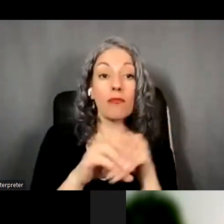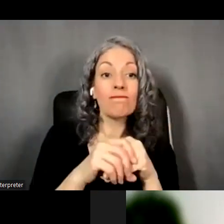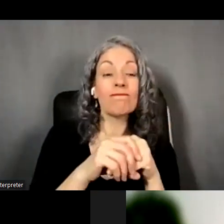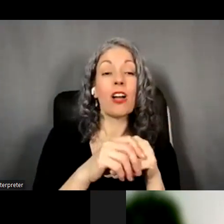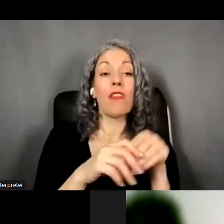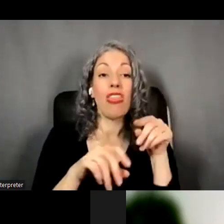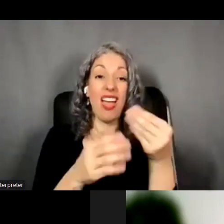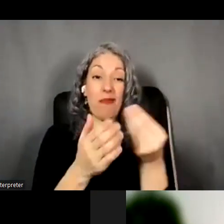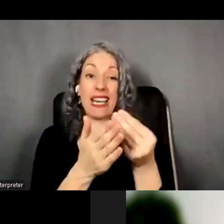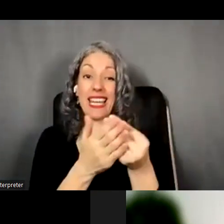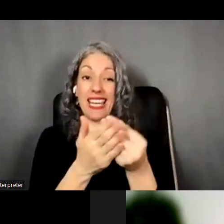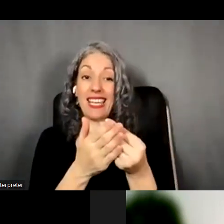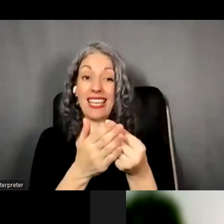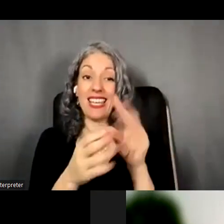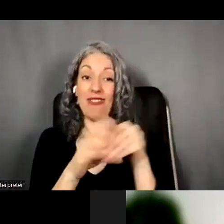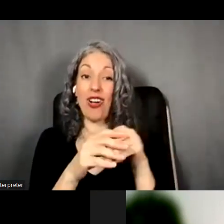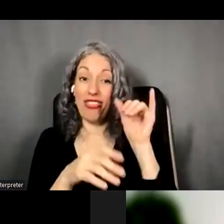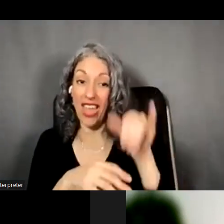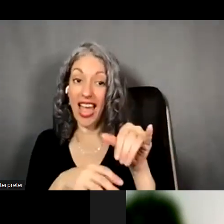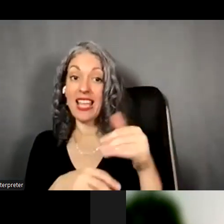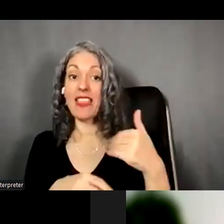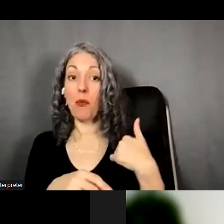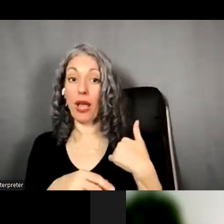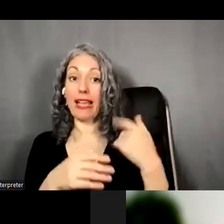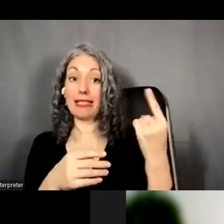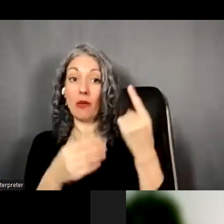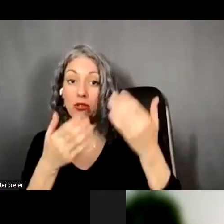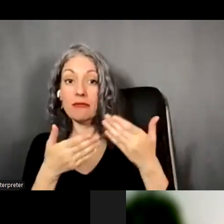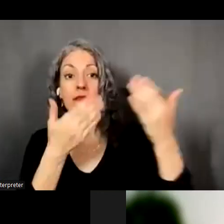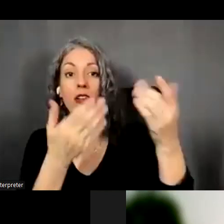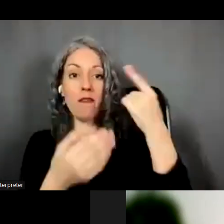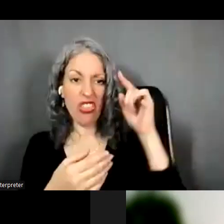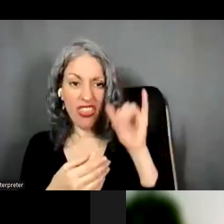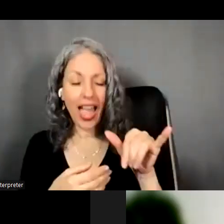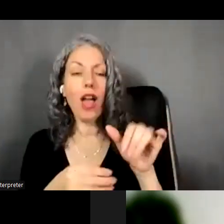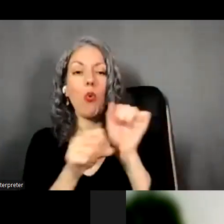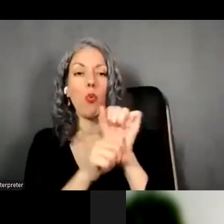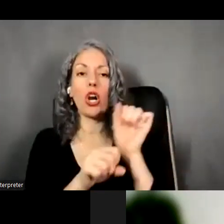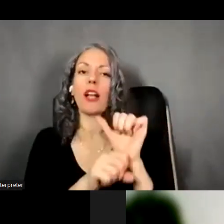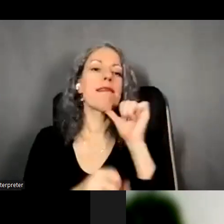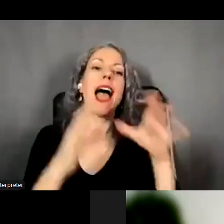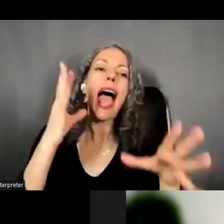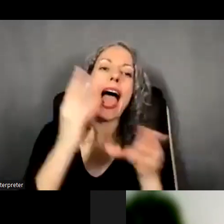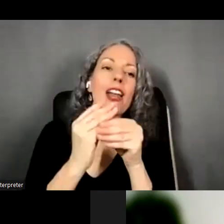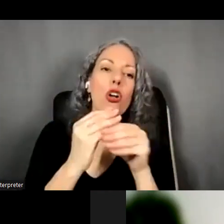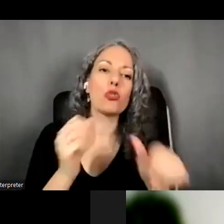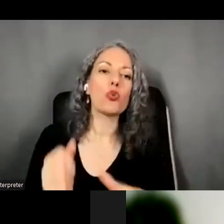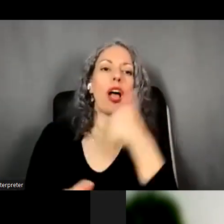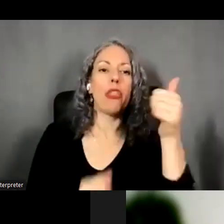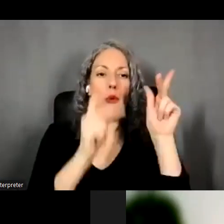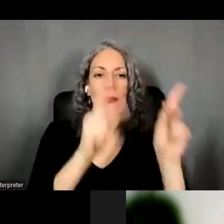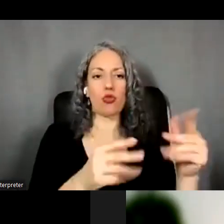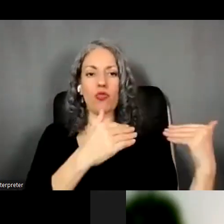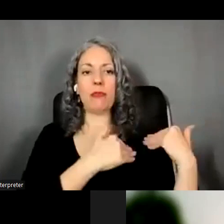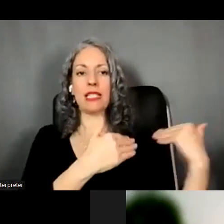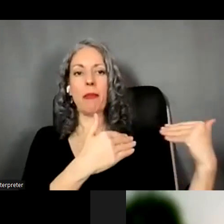that, that we had somebody dedicated to do it and it wasn't added on to somebody else's responsibility. So